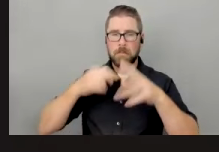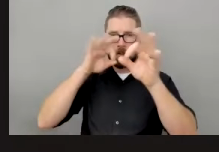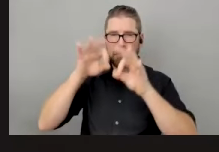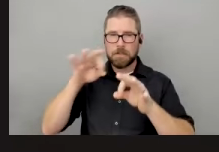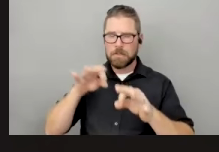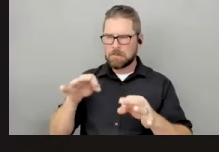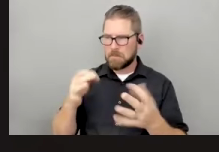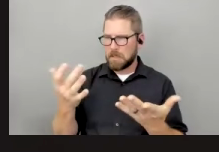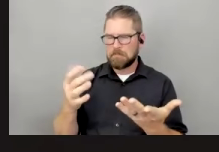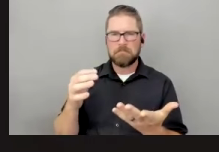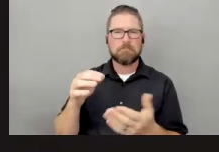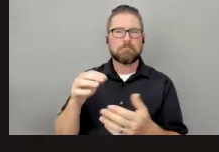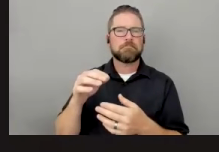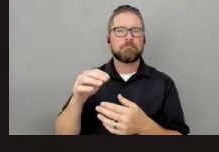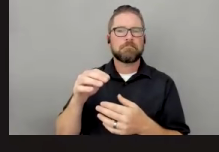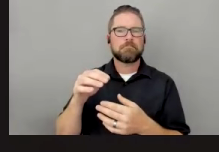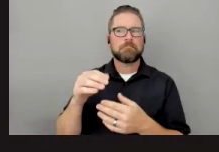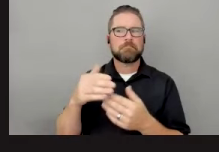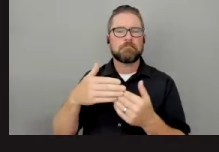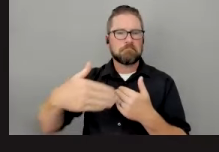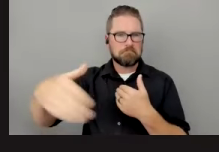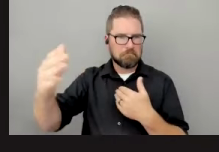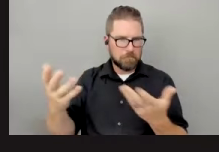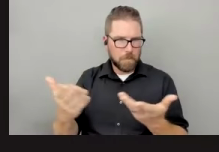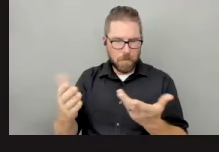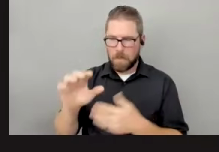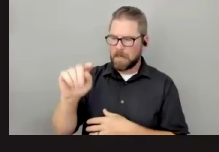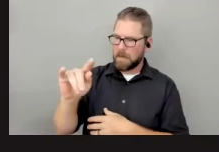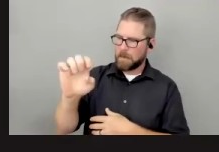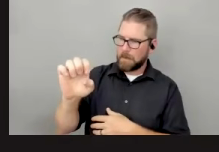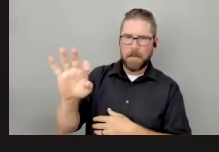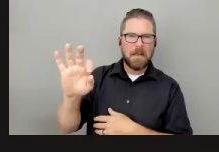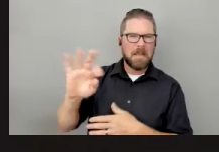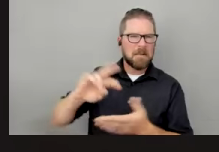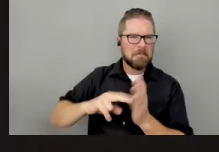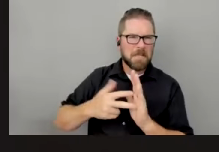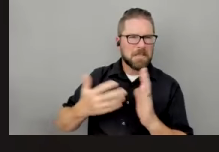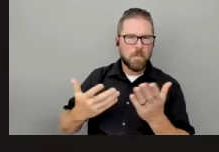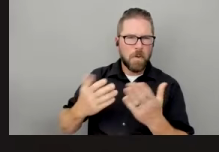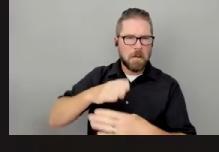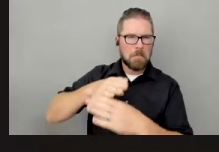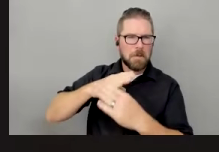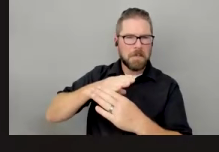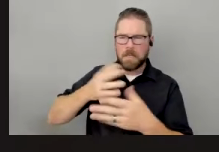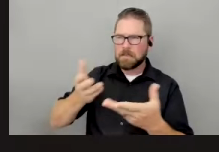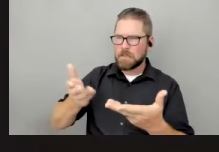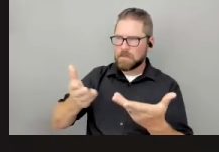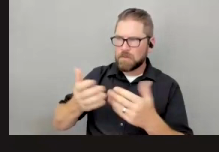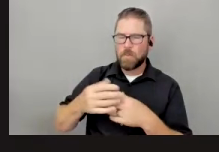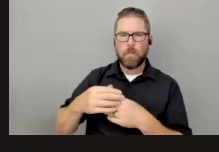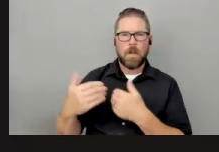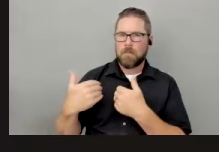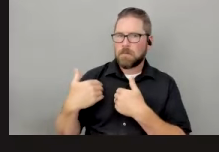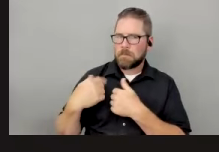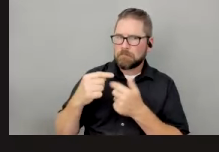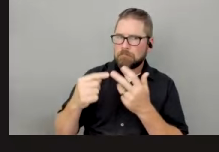Title IX, related protections pertaining to Title IX, some categories that fall under Title IX, rights and